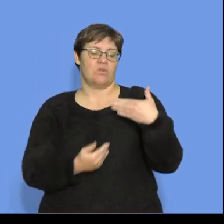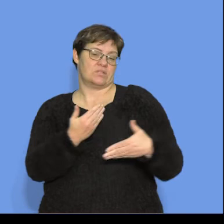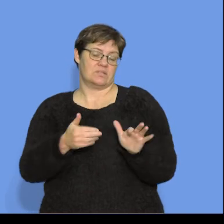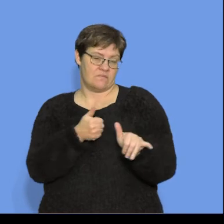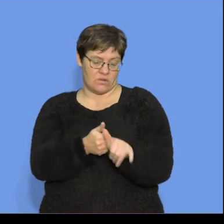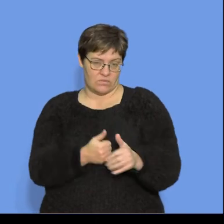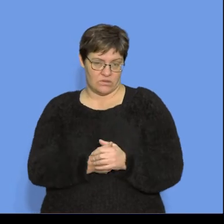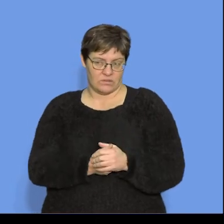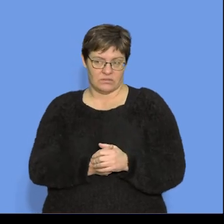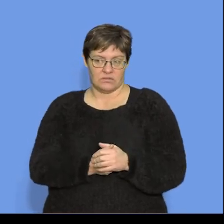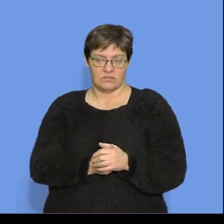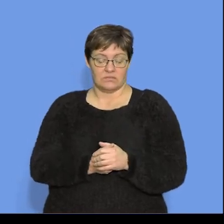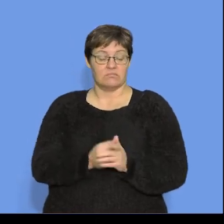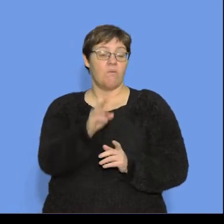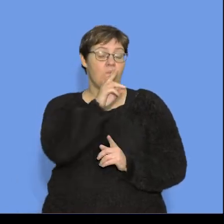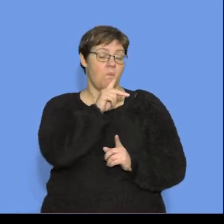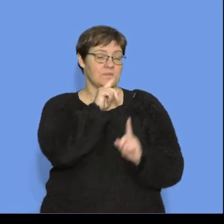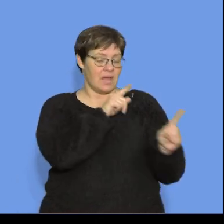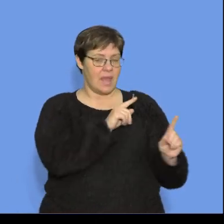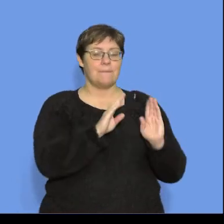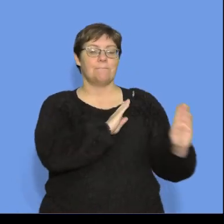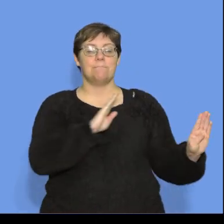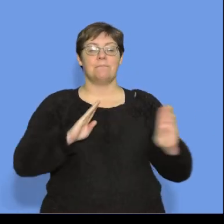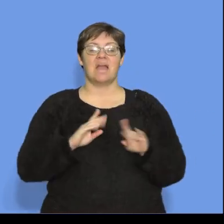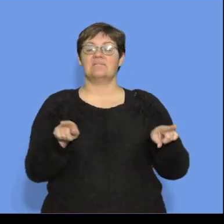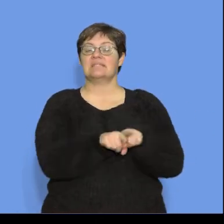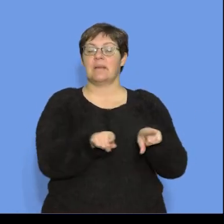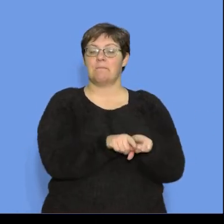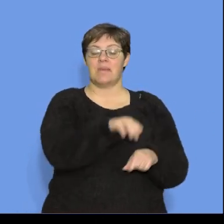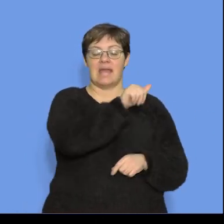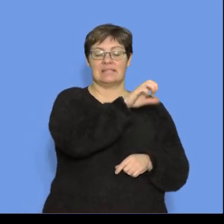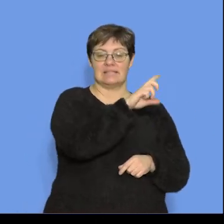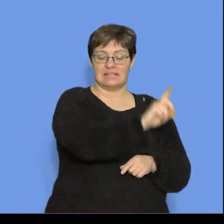We would say this water molecule is behaving like an acid,